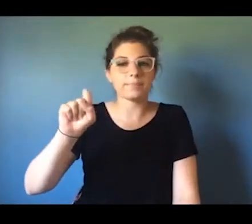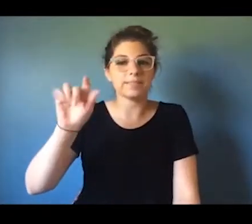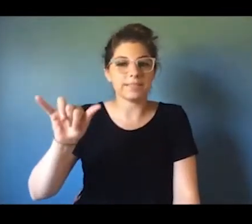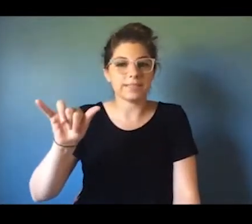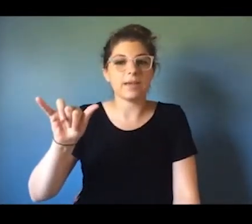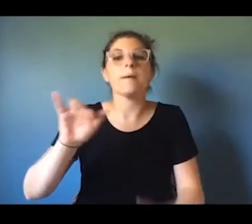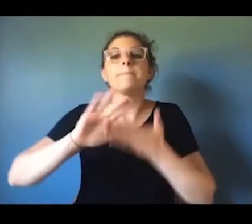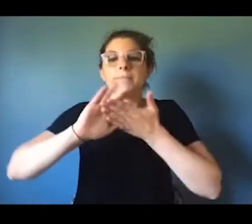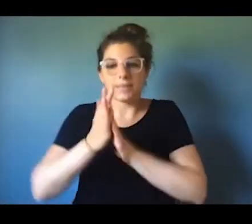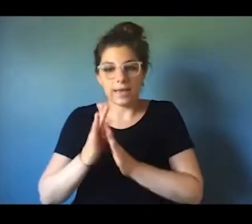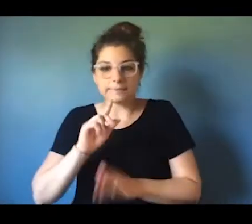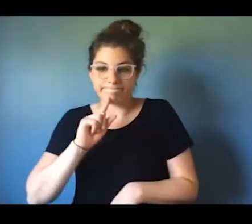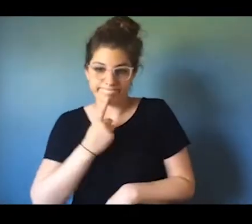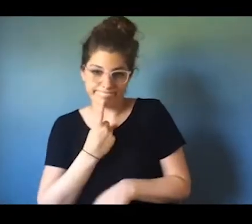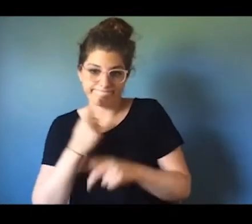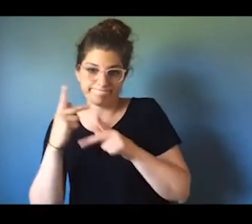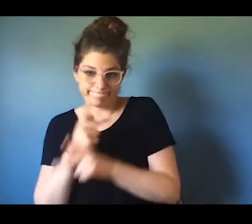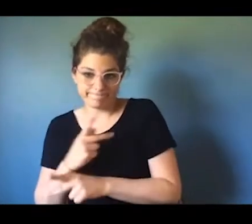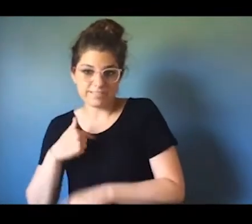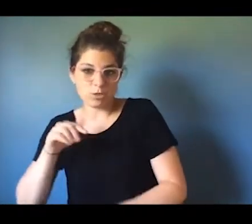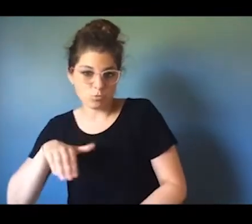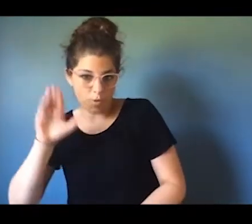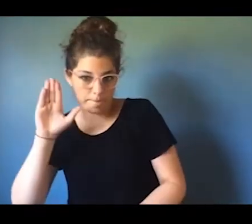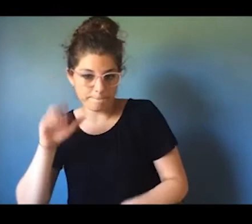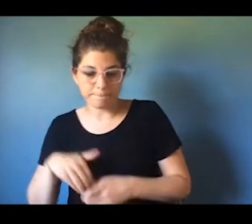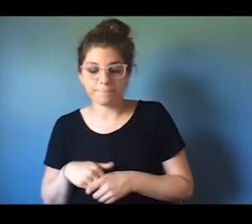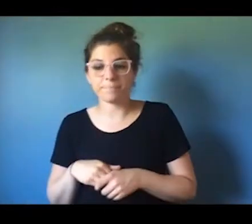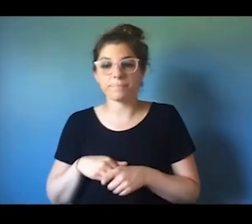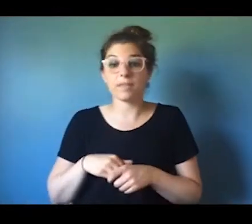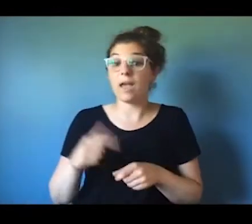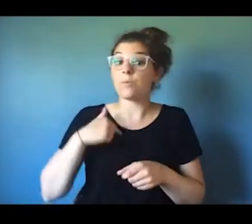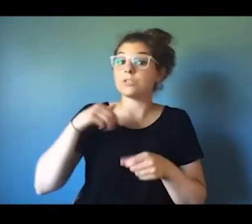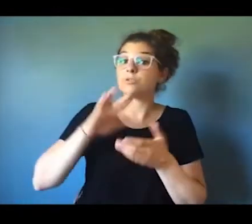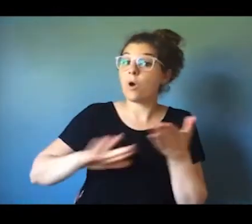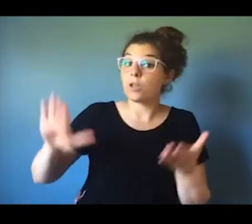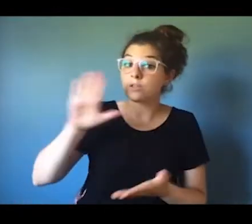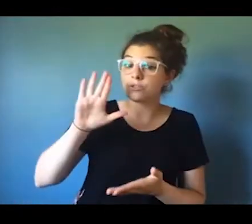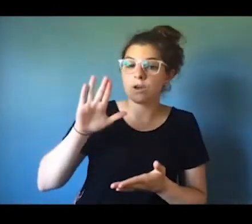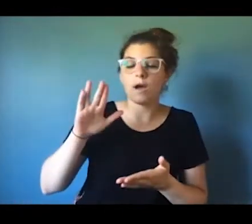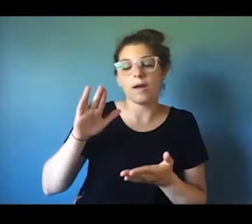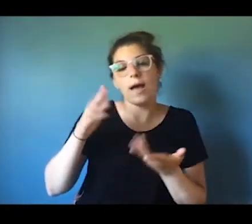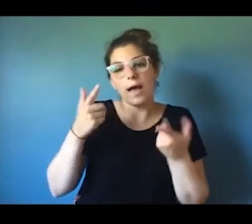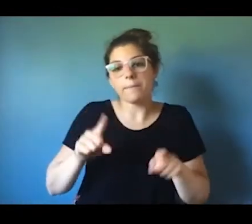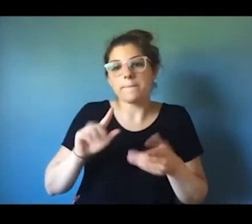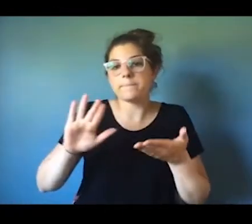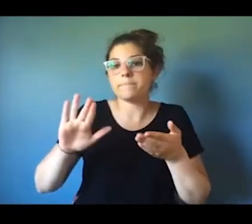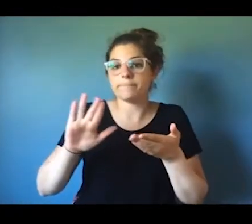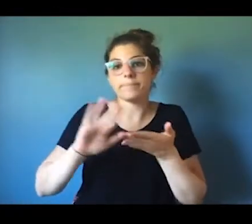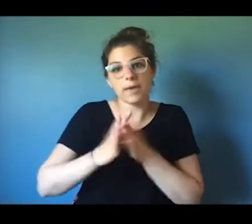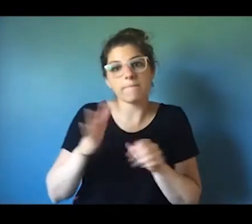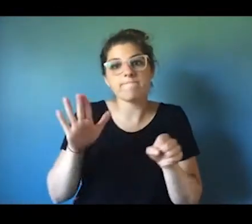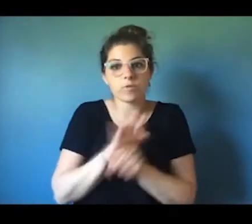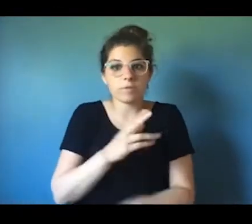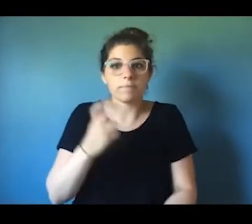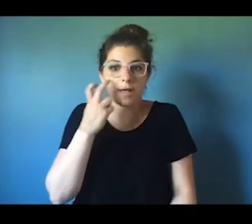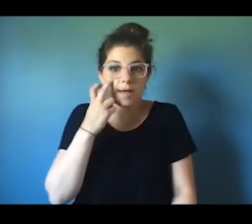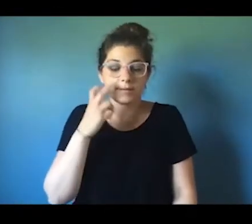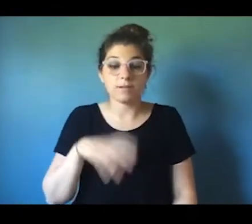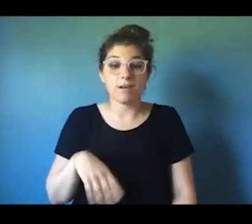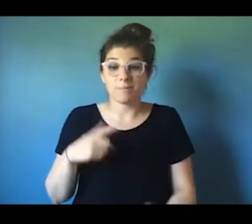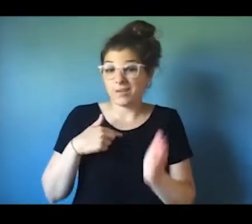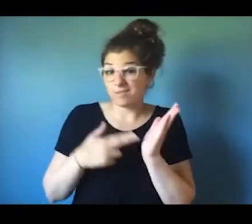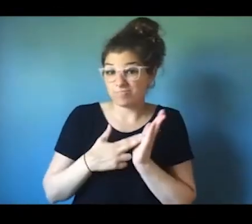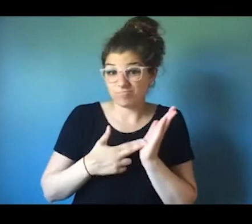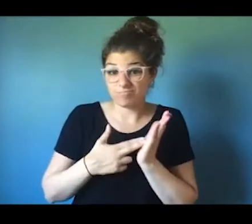me, I was born with epilepsy, and it developed into severe epilepsy as I grew up. And then while I was in college, I